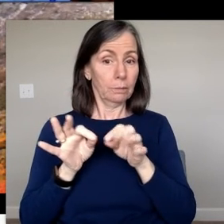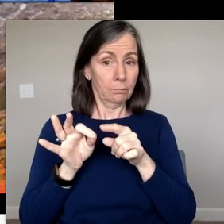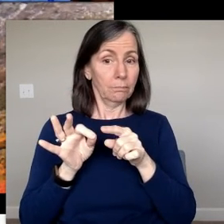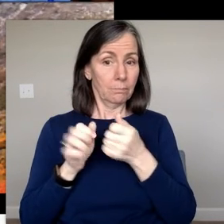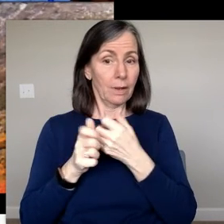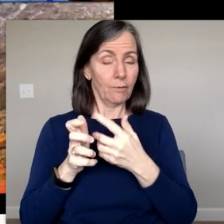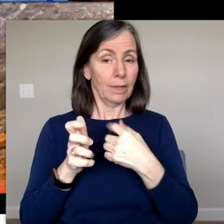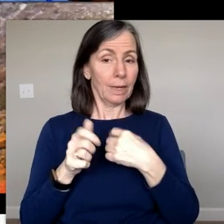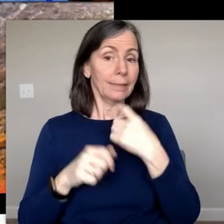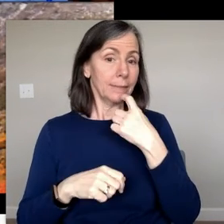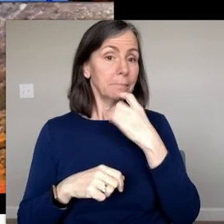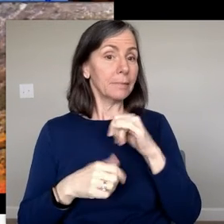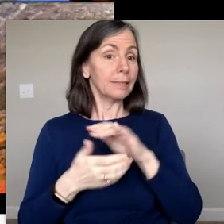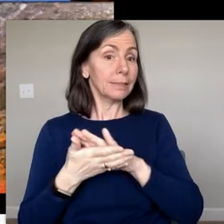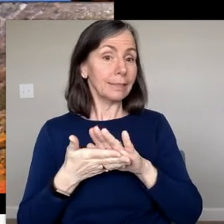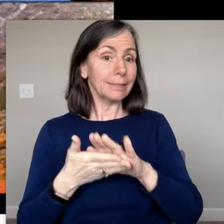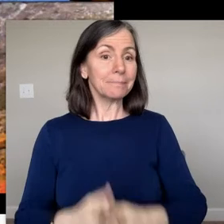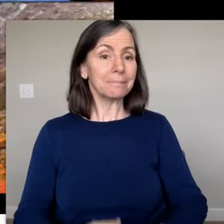which is a nice feature.